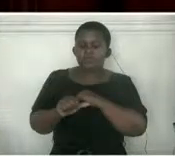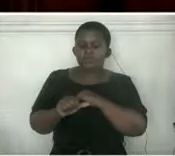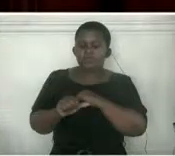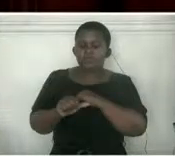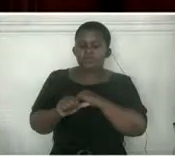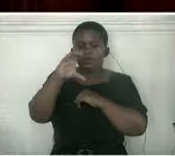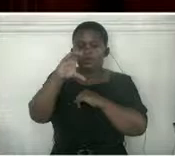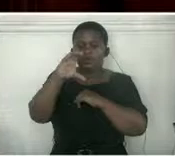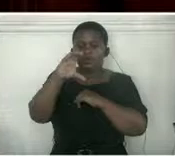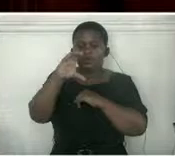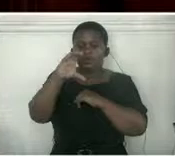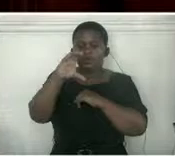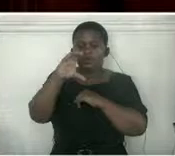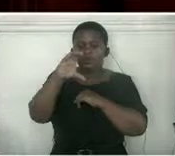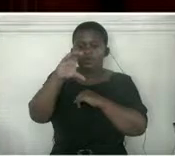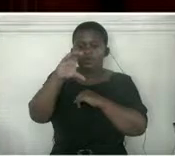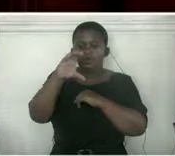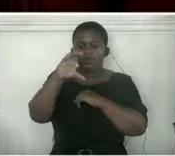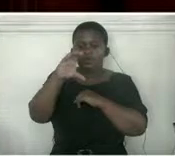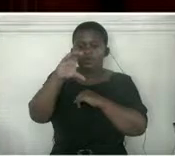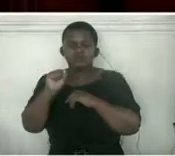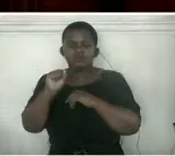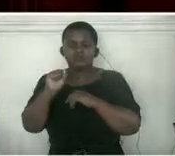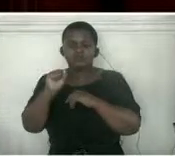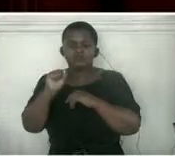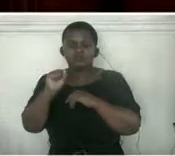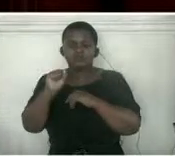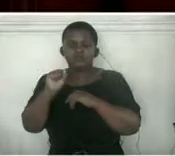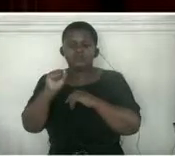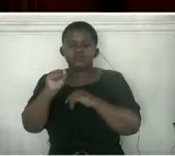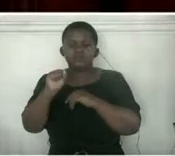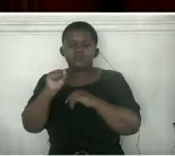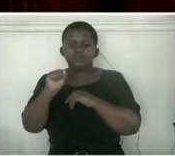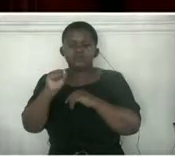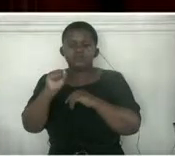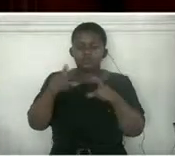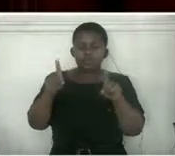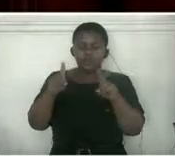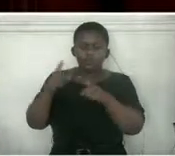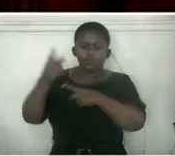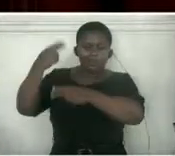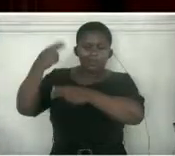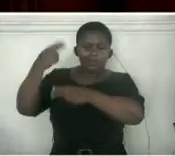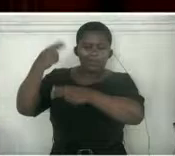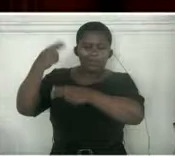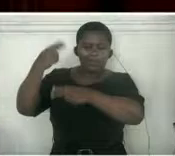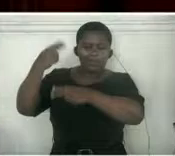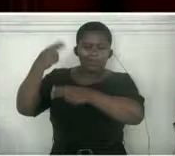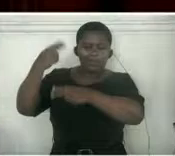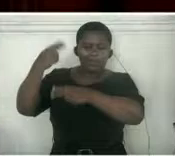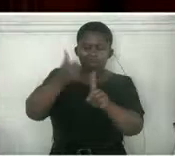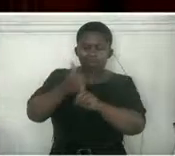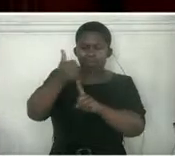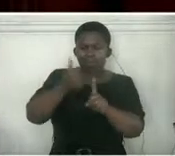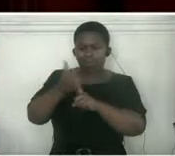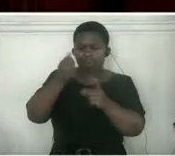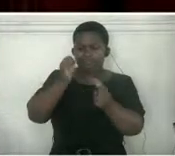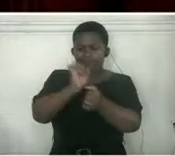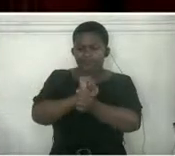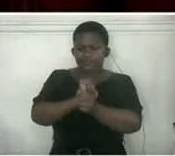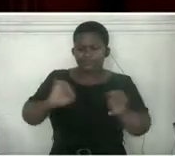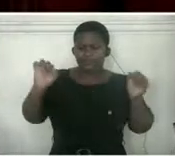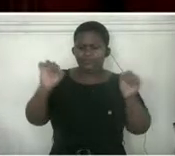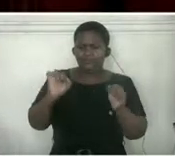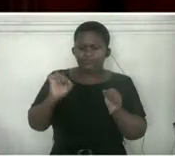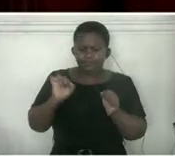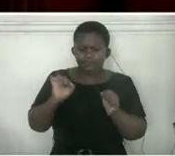Party and the Communists have historically been at the forefront of our revolutionary alliance in the